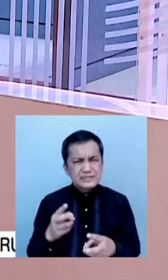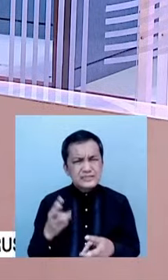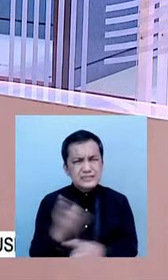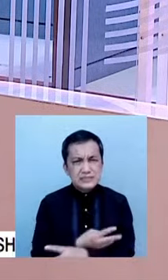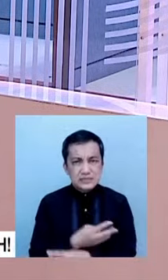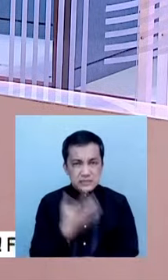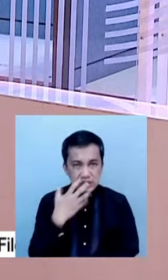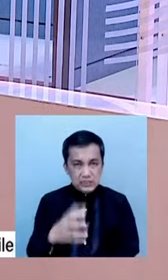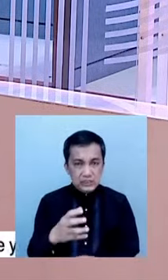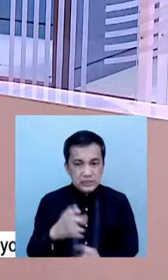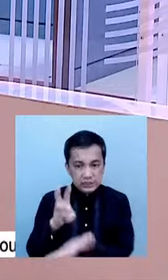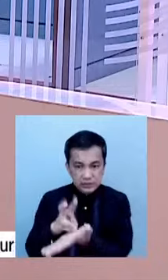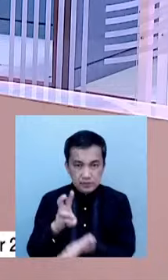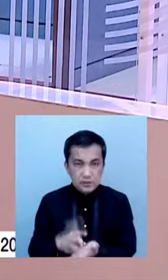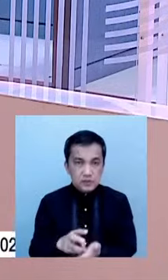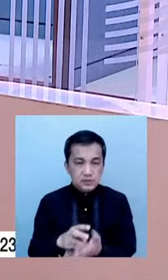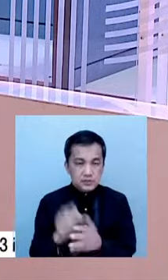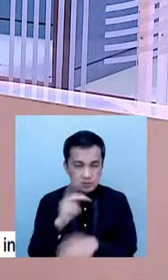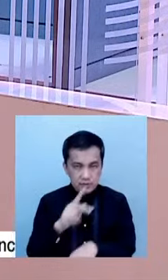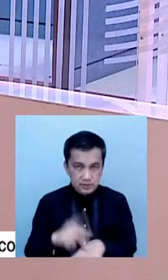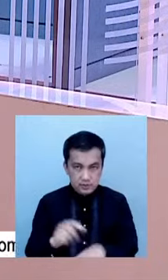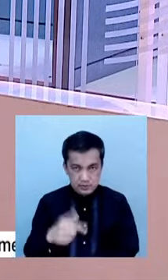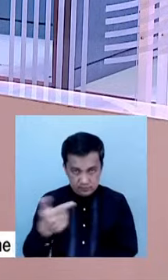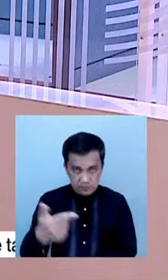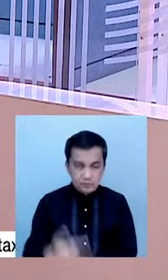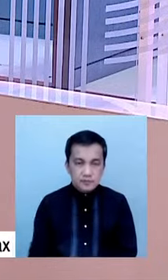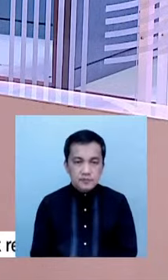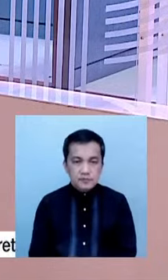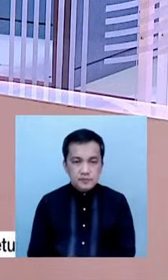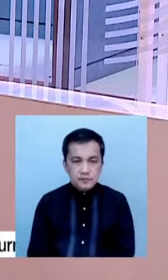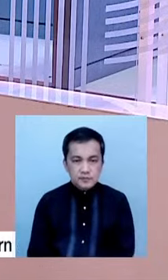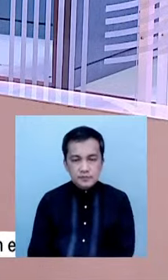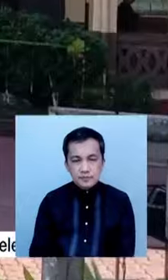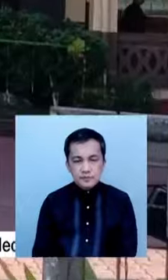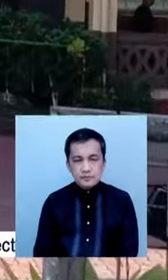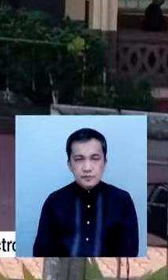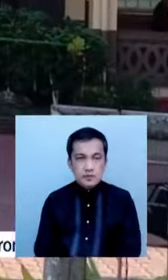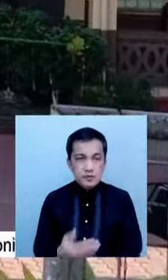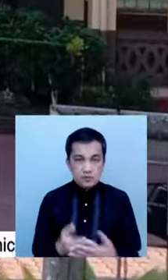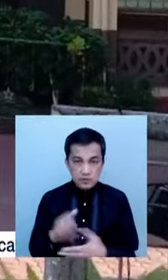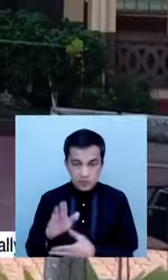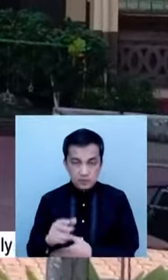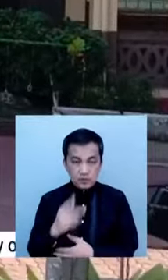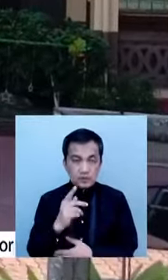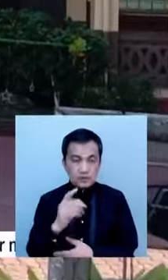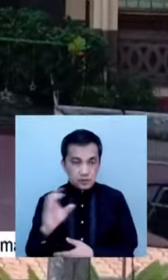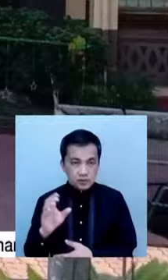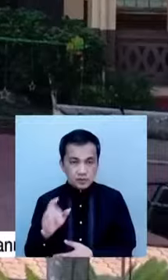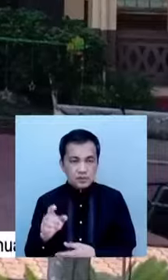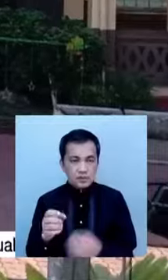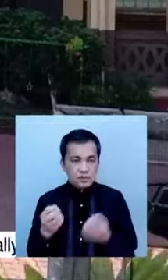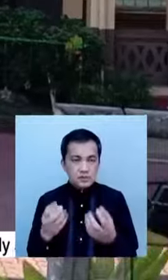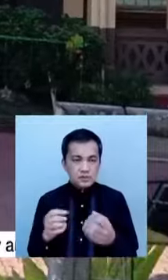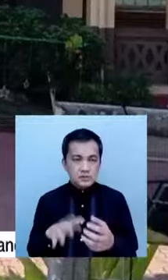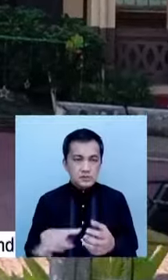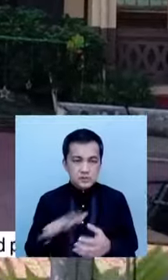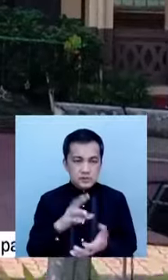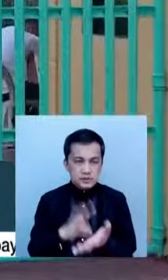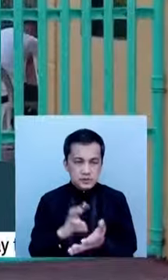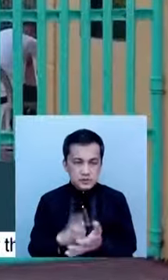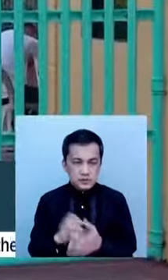in parts of the country today. Ariel, over to you. Good afternoon, Carmina. Most of the country will continue to drizzle this